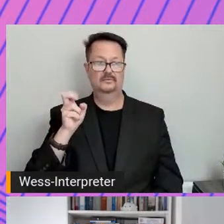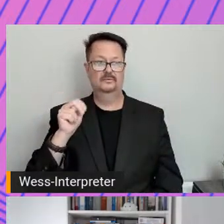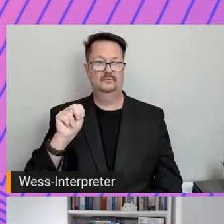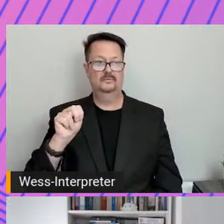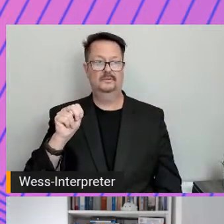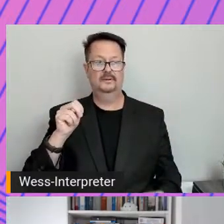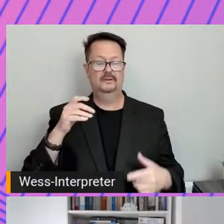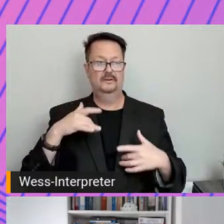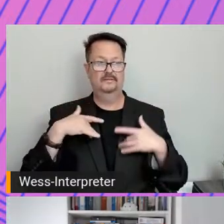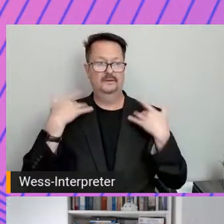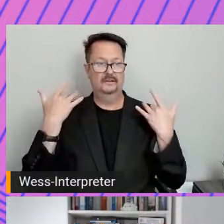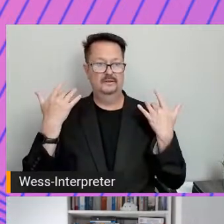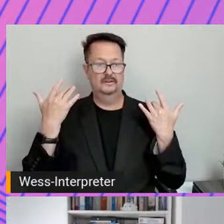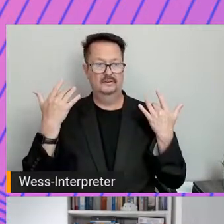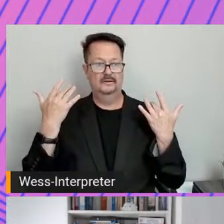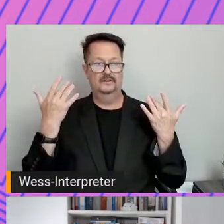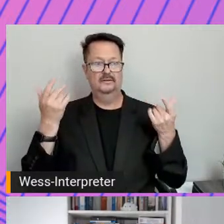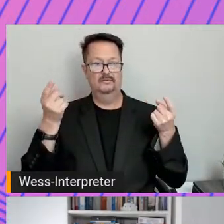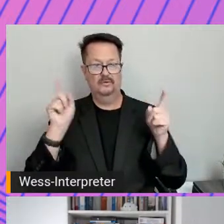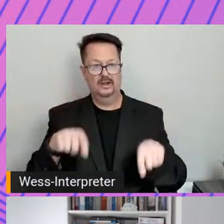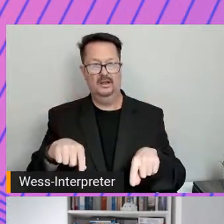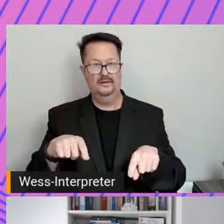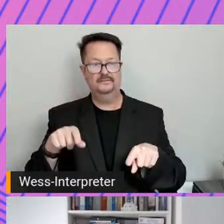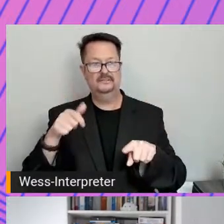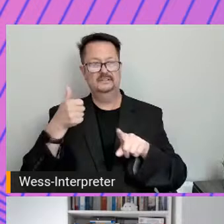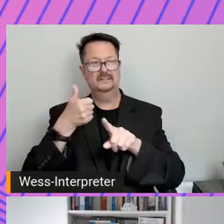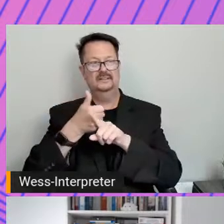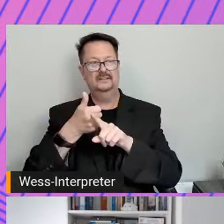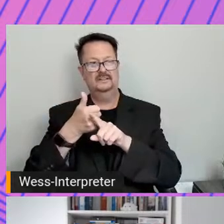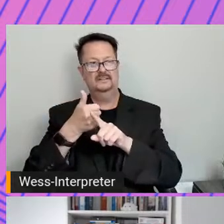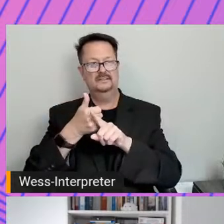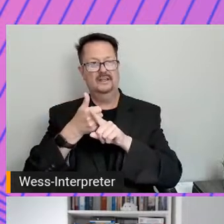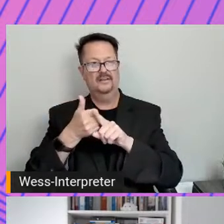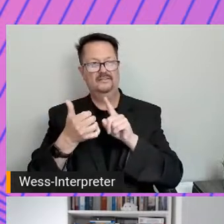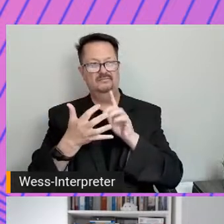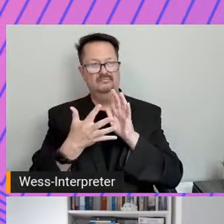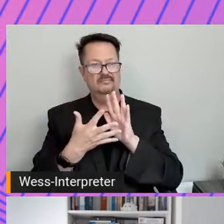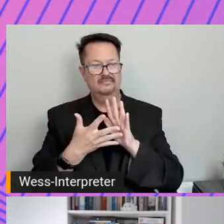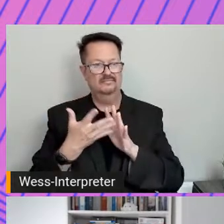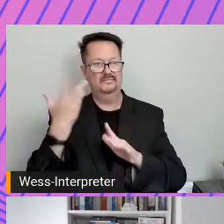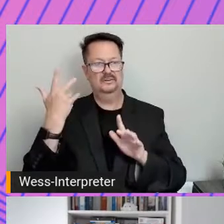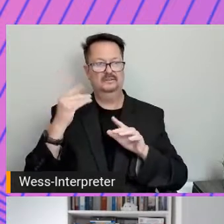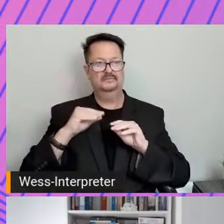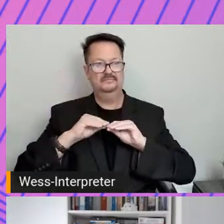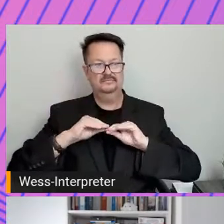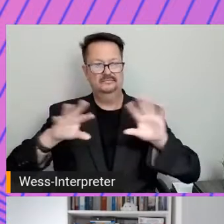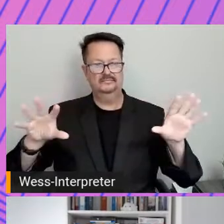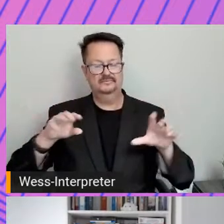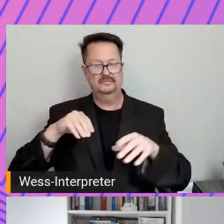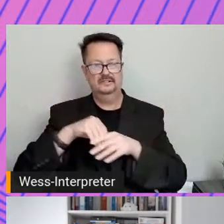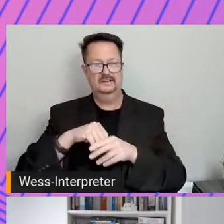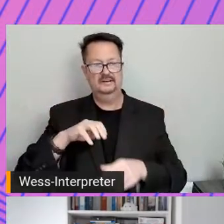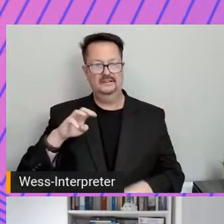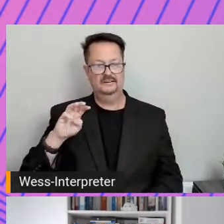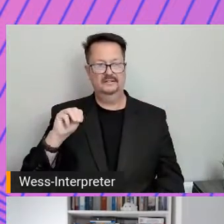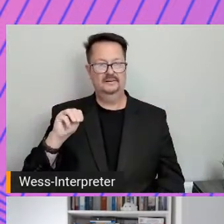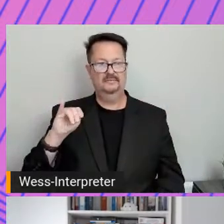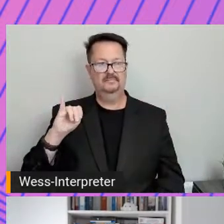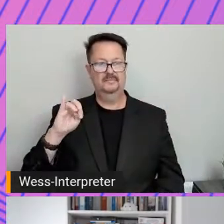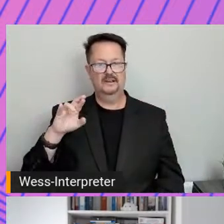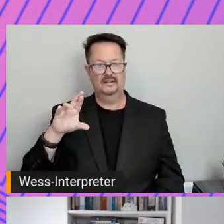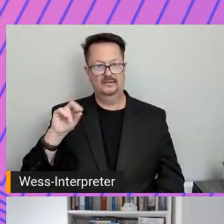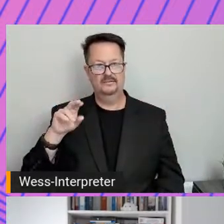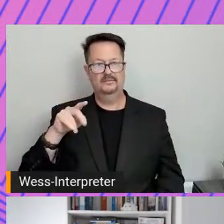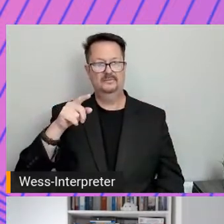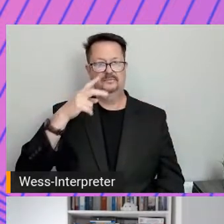what Lambda does is it spins up multiple isolated copies of my code in micro VMs. So here's what you see. You see handler